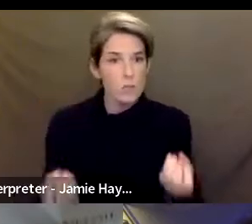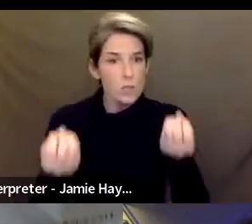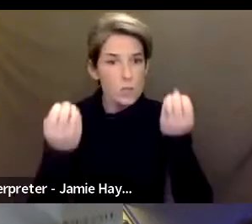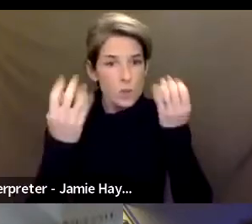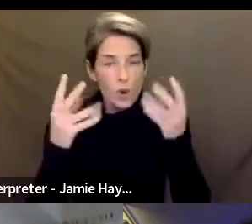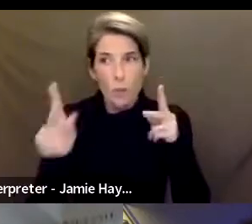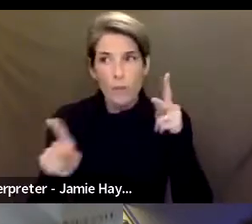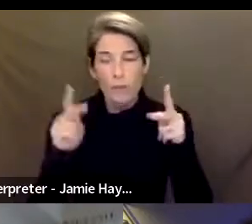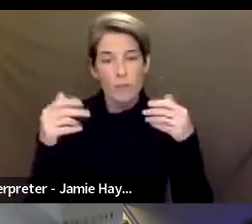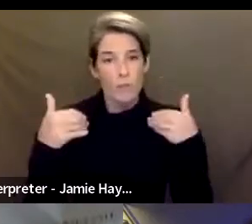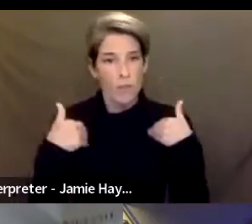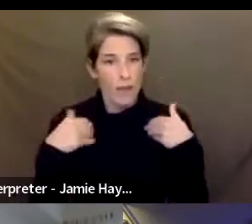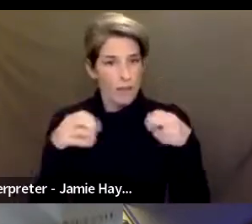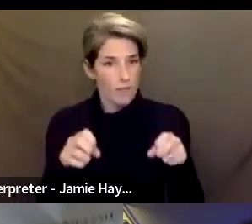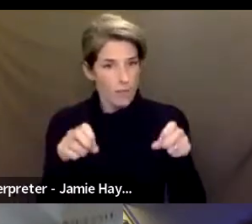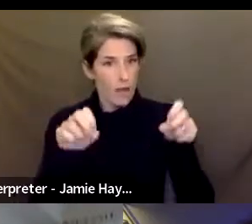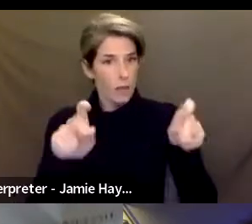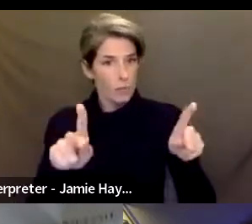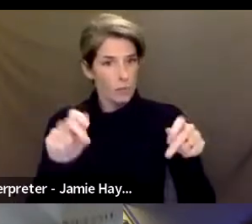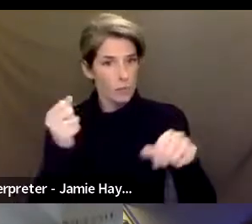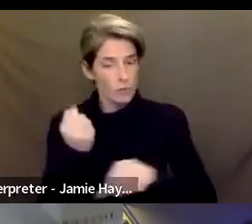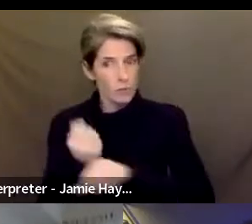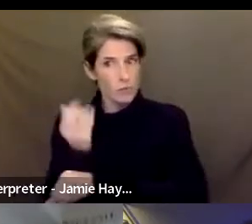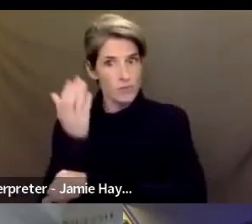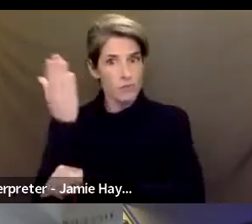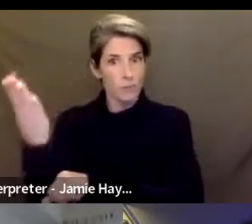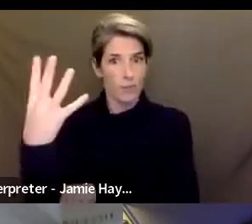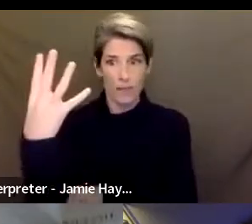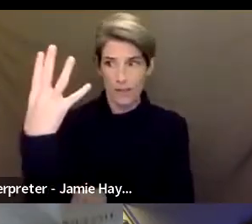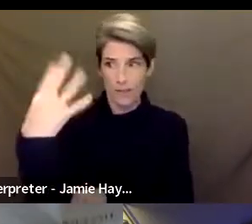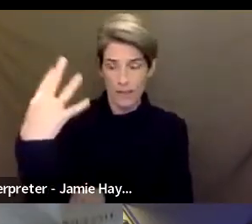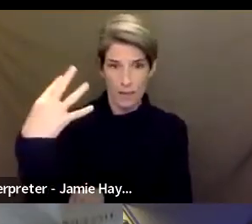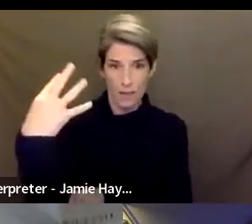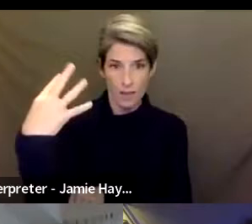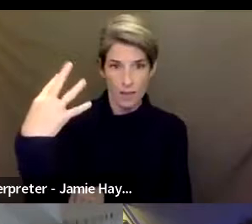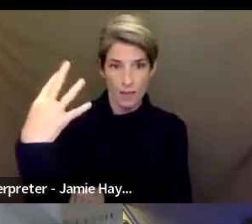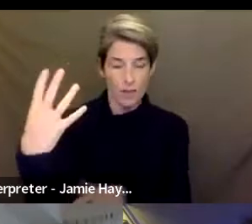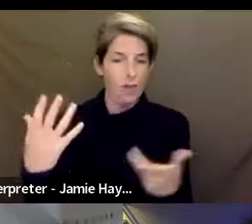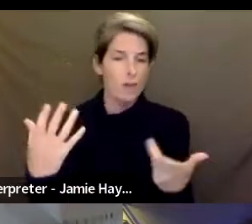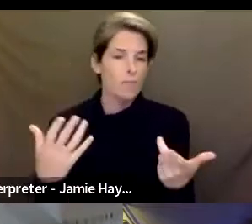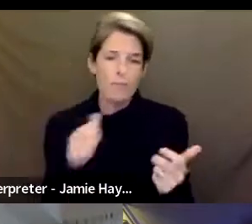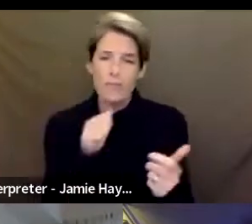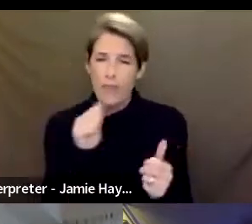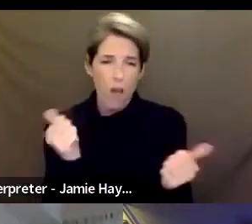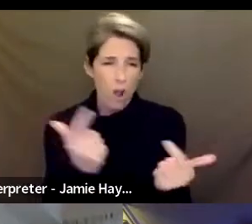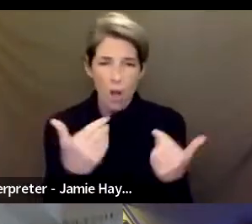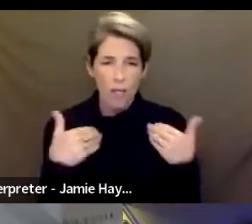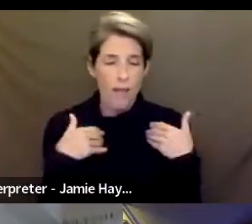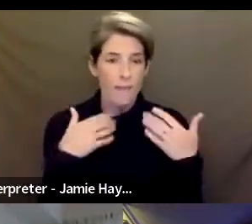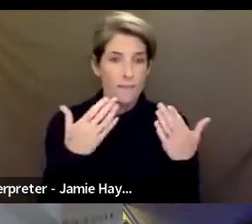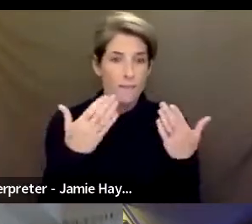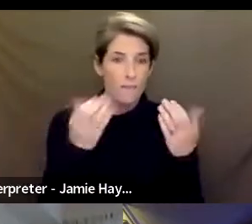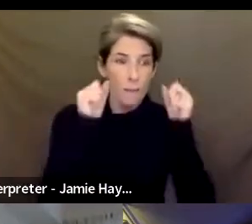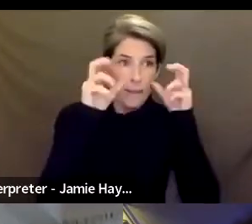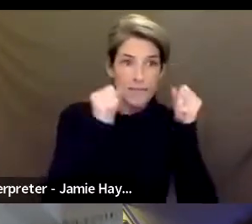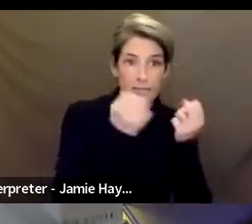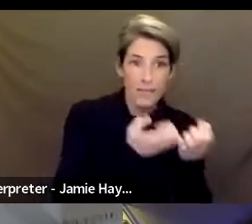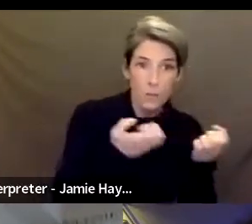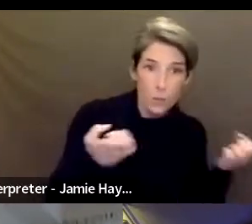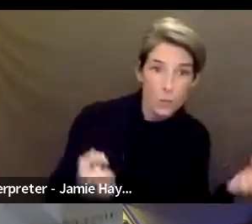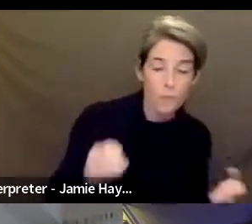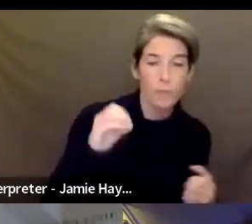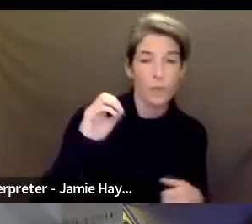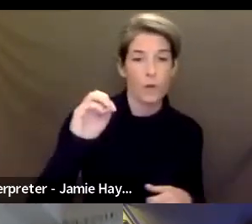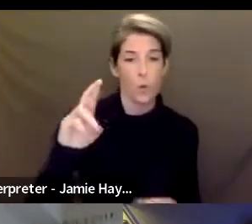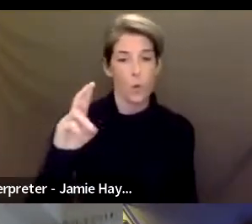everyone has access to a great camera or lighting equipment, but